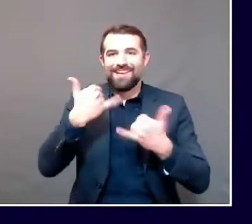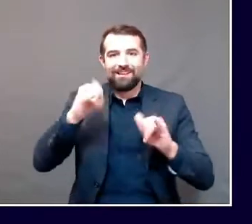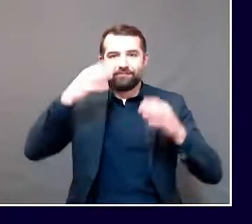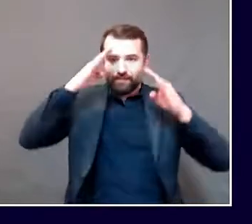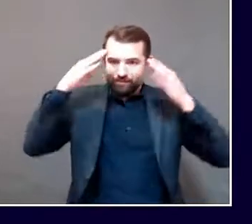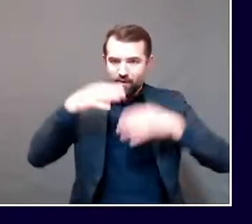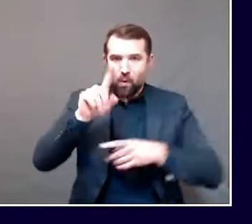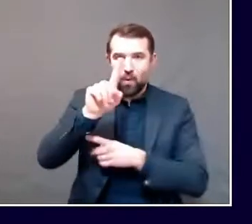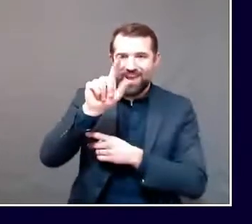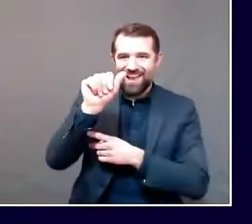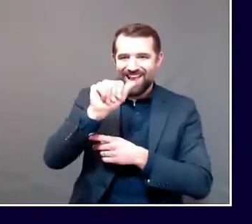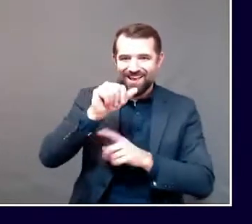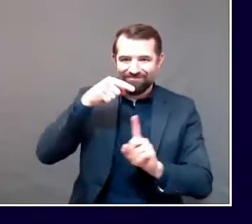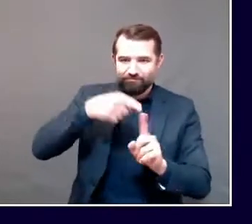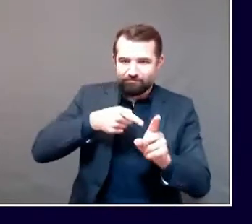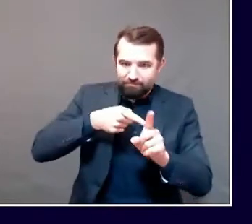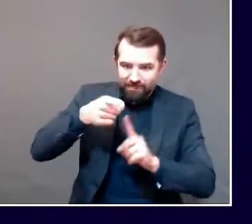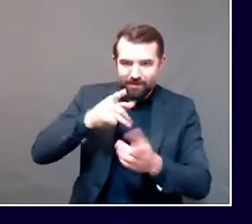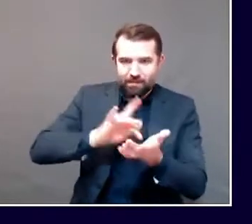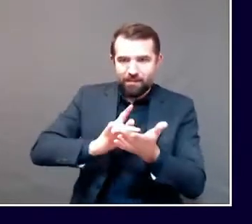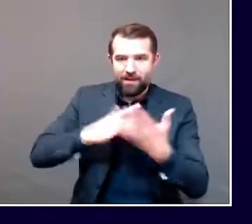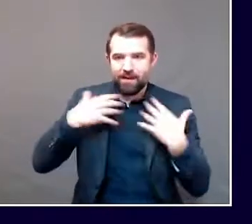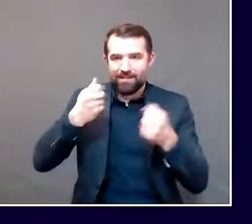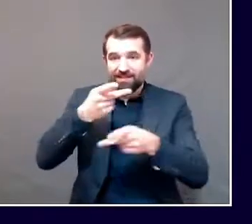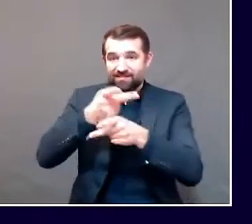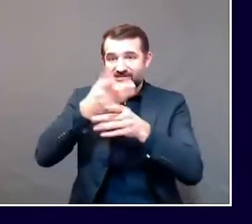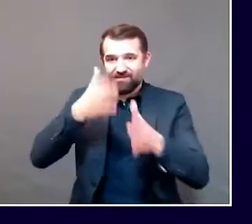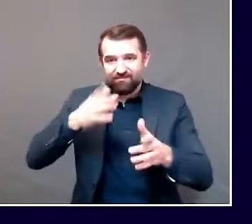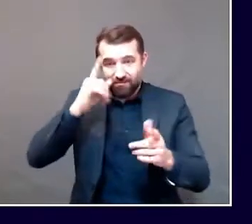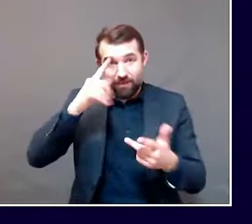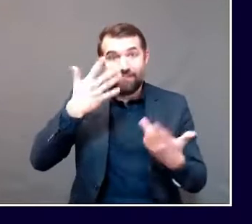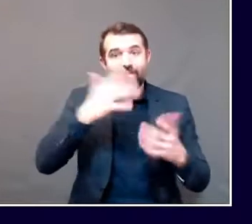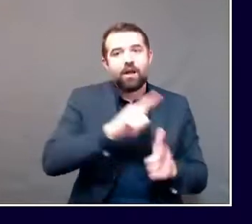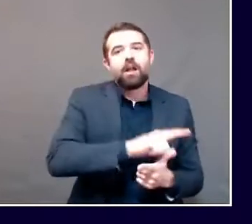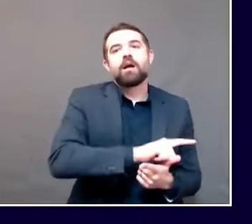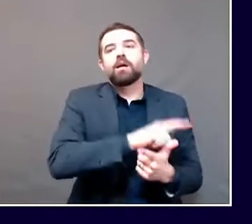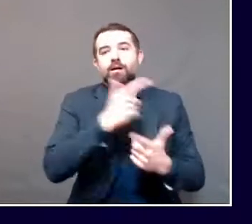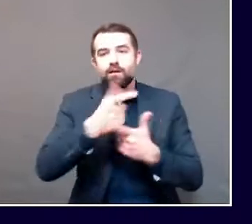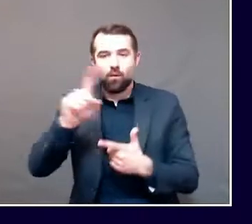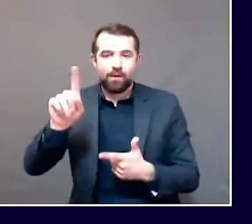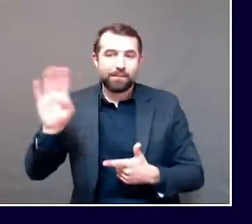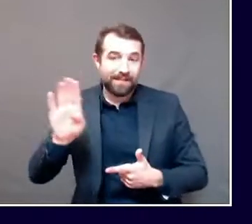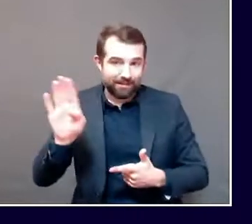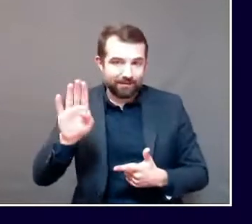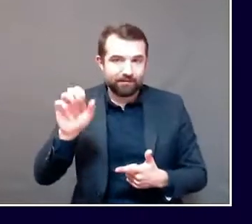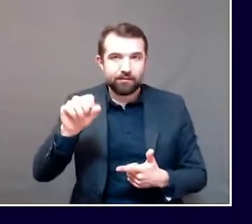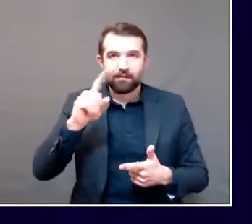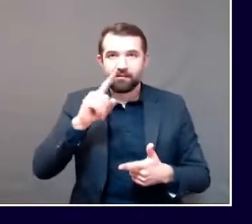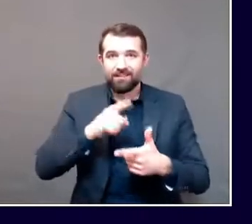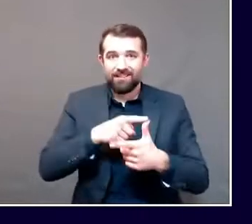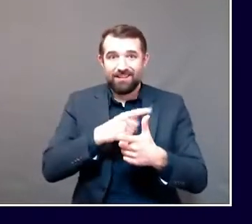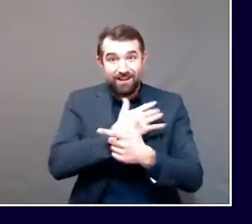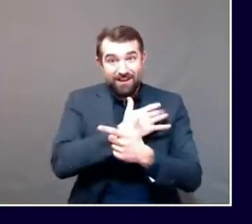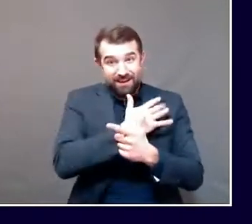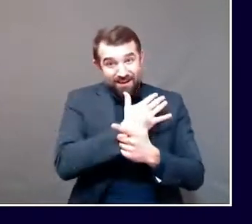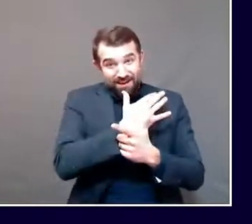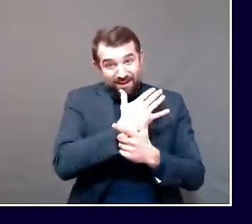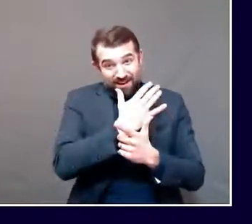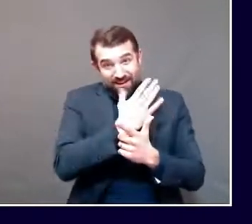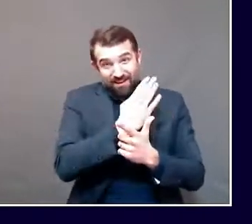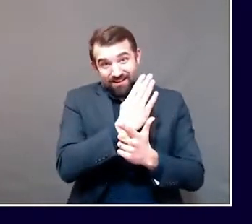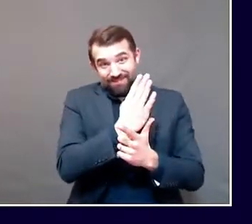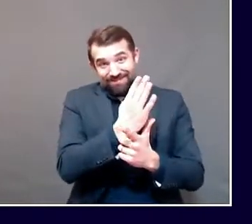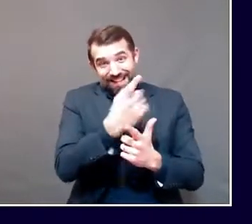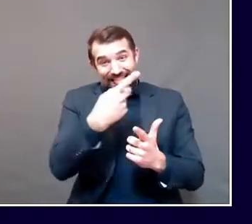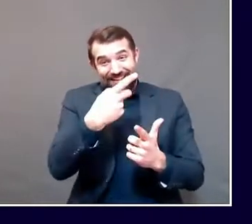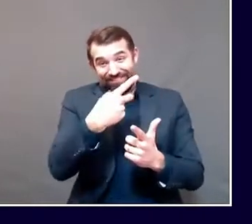when we want to make sure we get as many healthcare providers and personnel vaccinated right now, and that's our focus. Now,